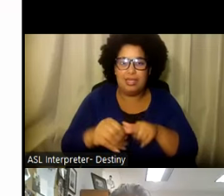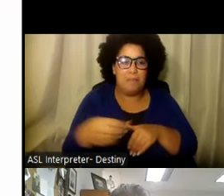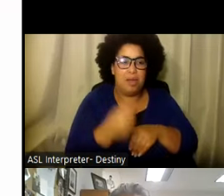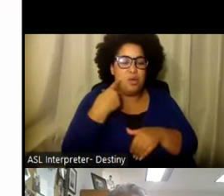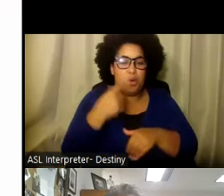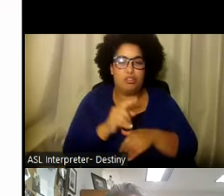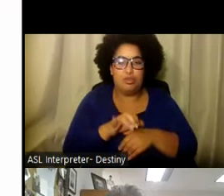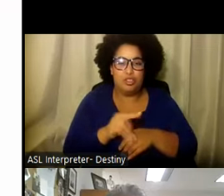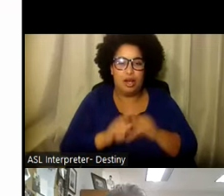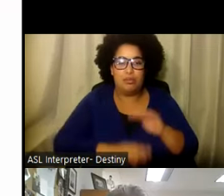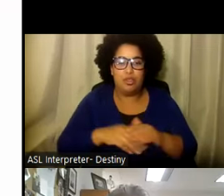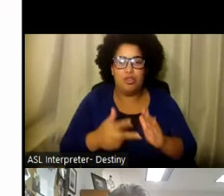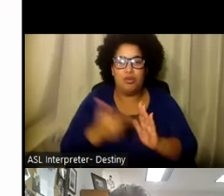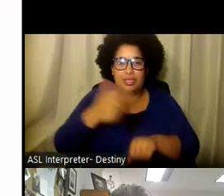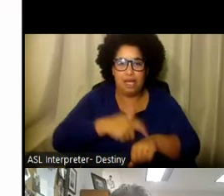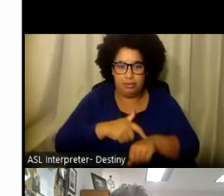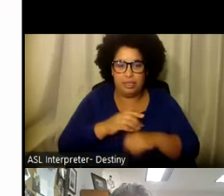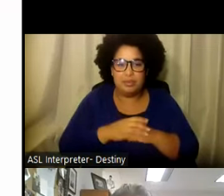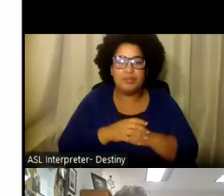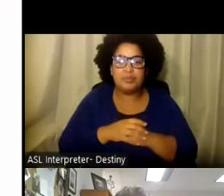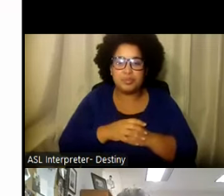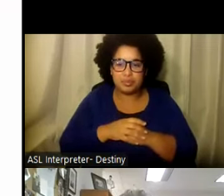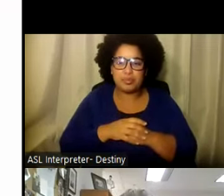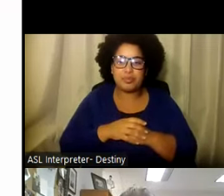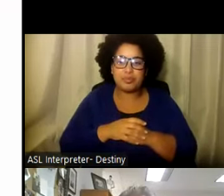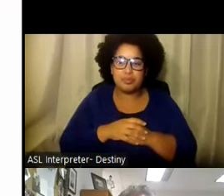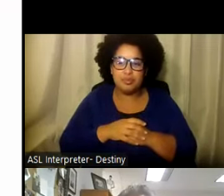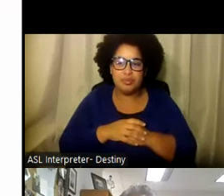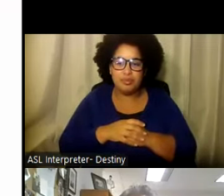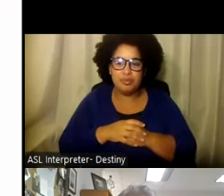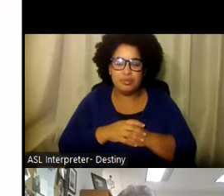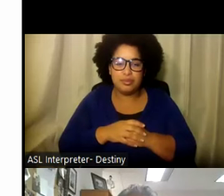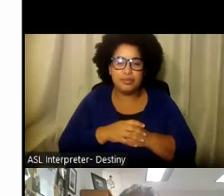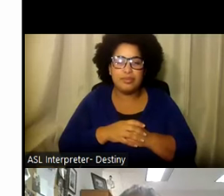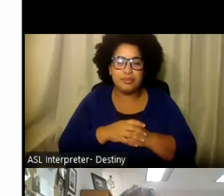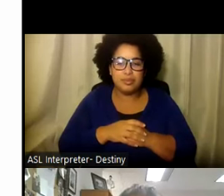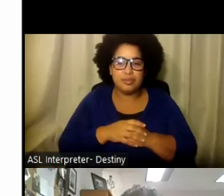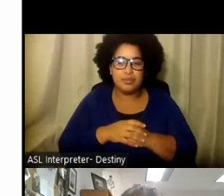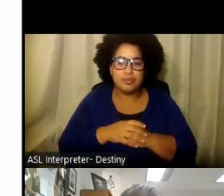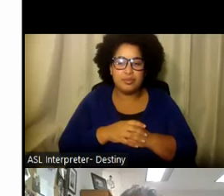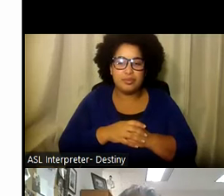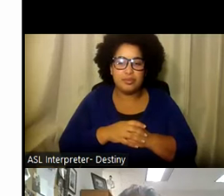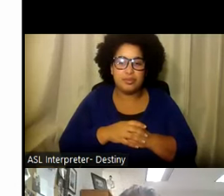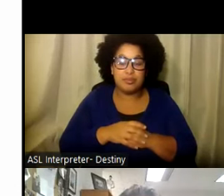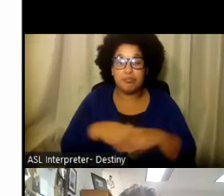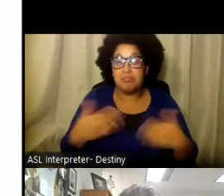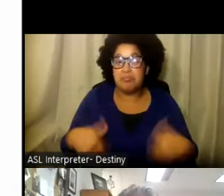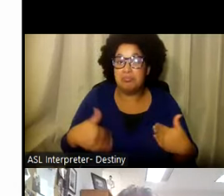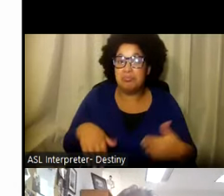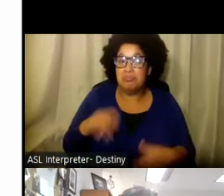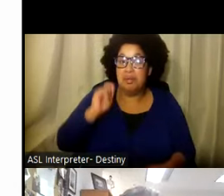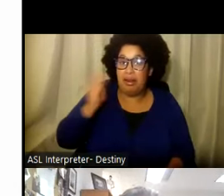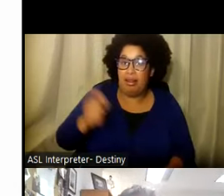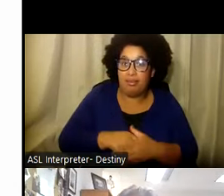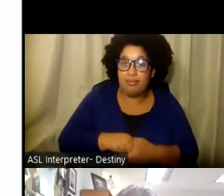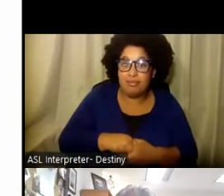three times, and then you would commit to staying with that regional center for 3 years. So that's pretty neat.